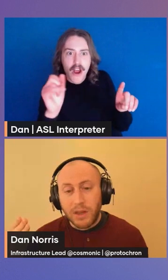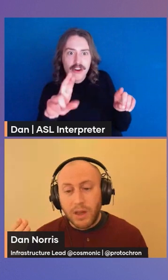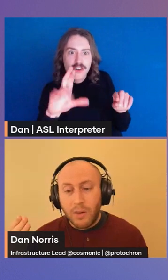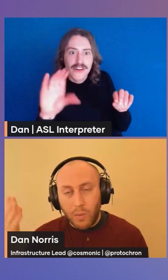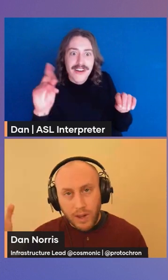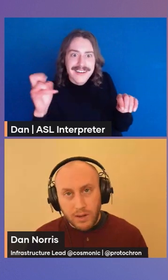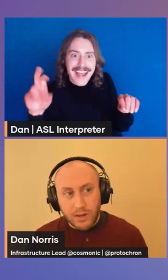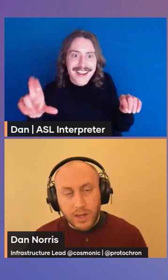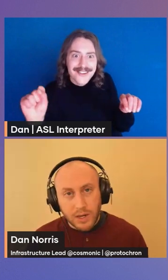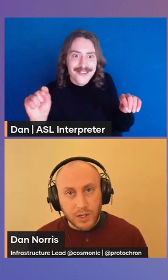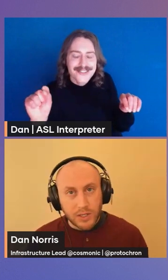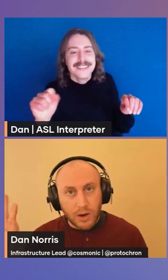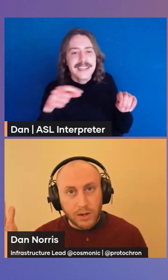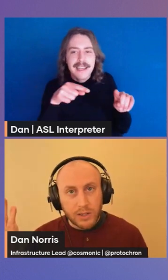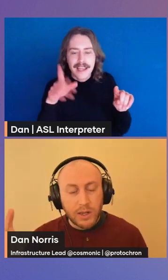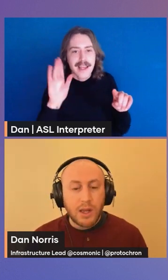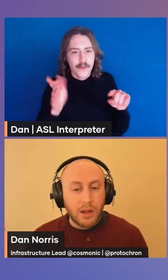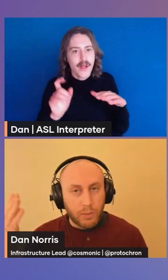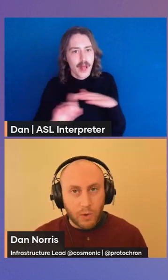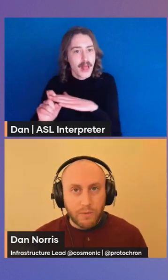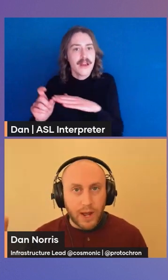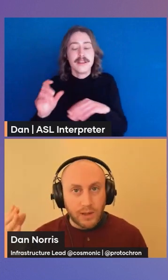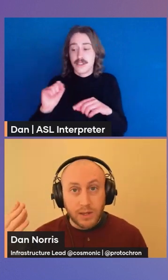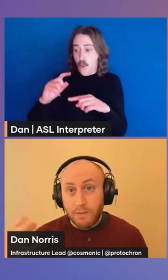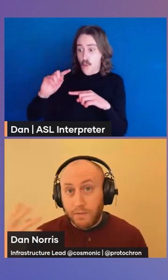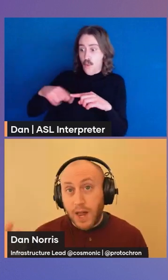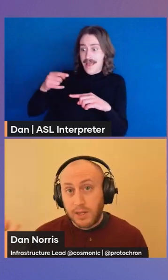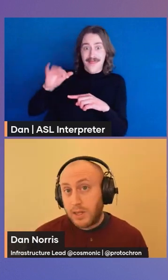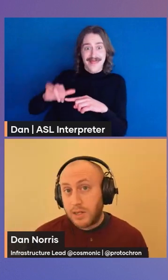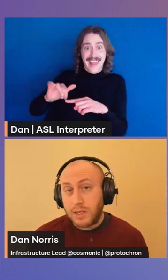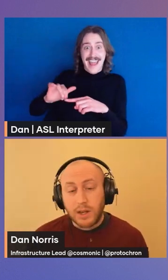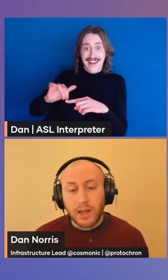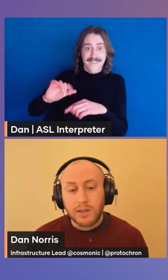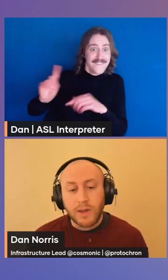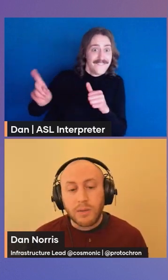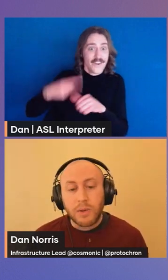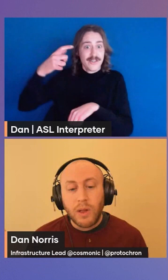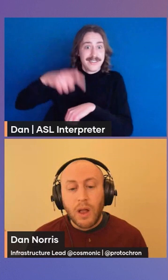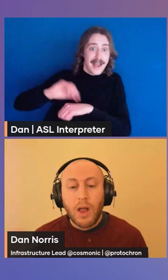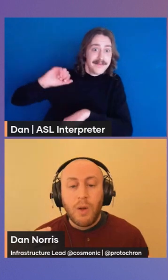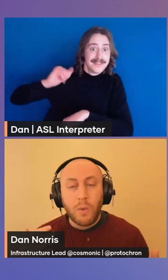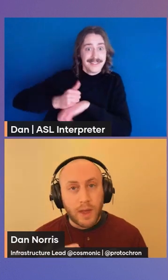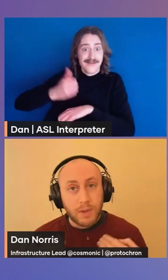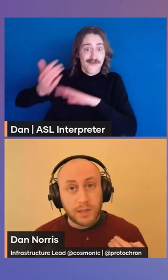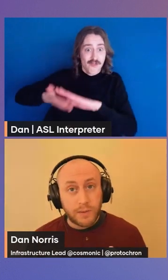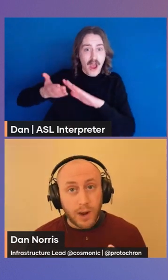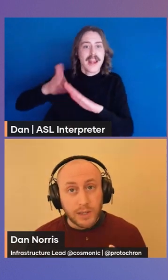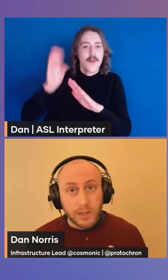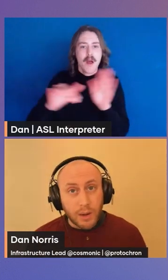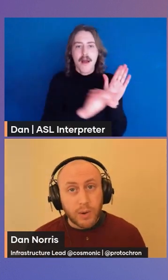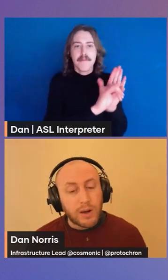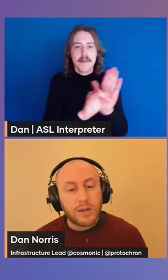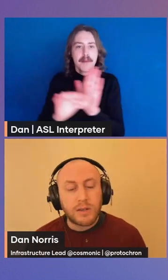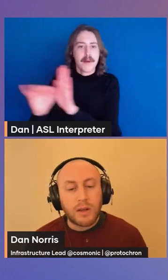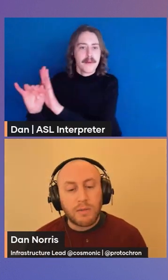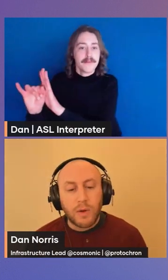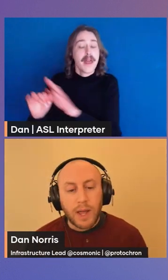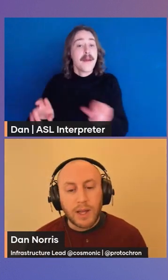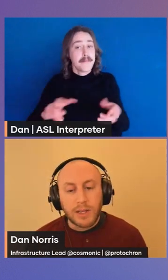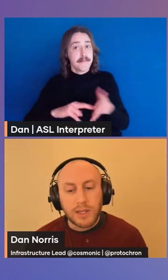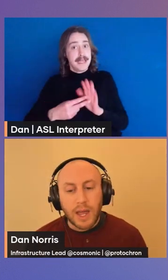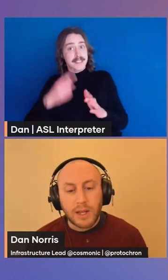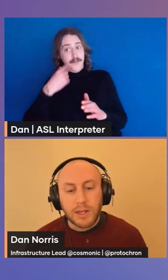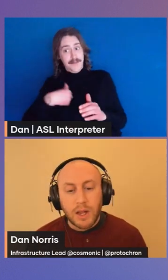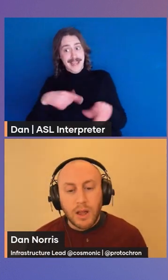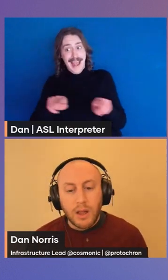be, when the agent starts, it profiles and finds that a CNI is available. What that means for us as operators of Nomad